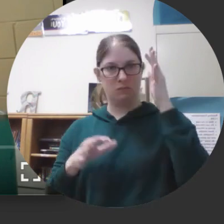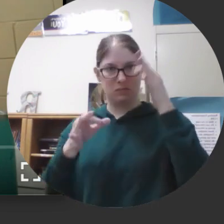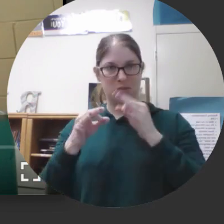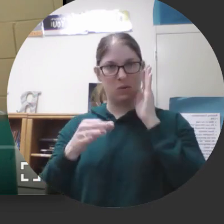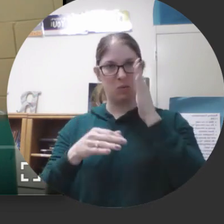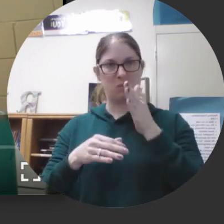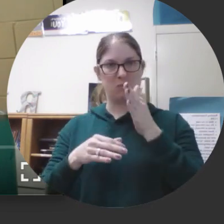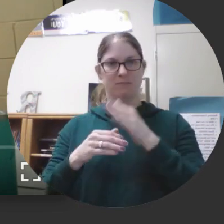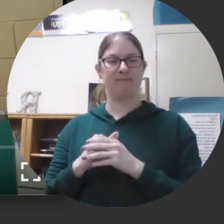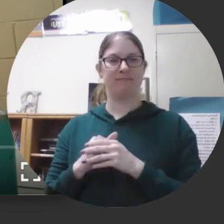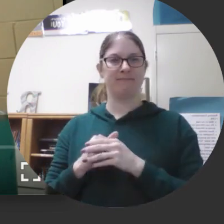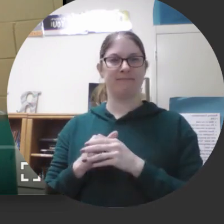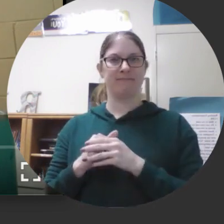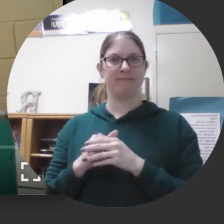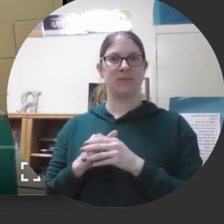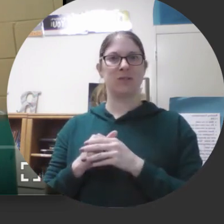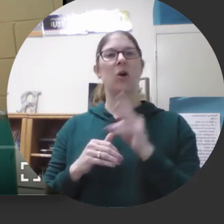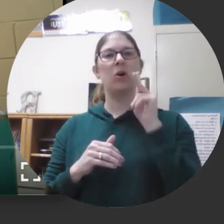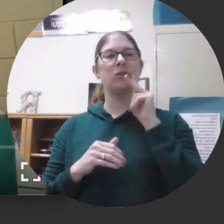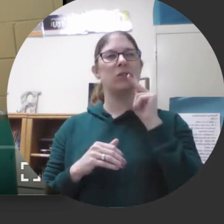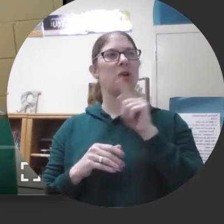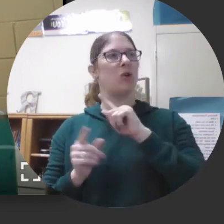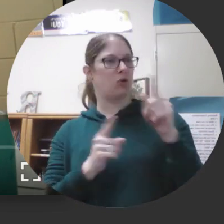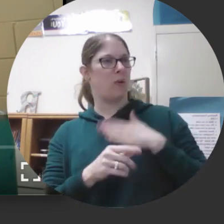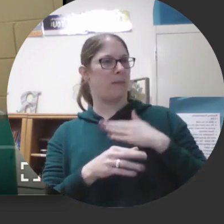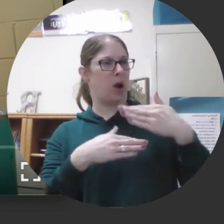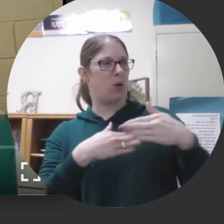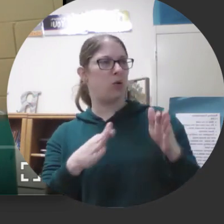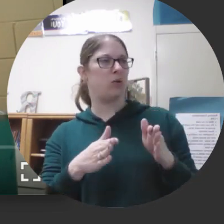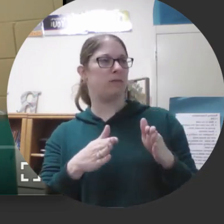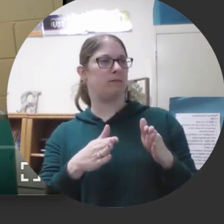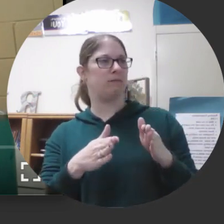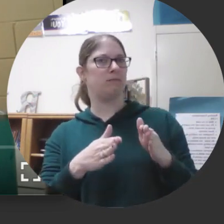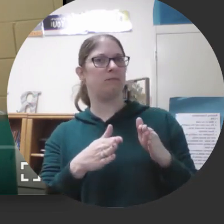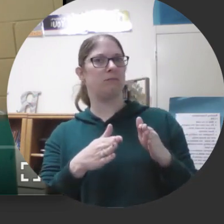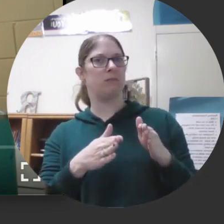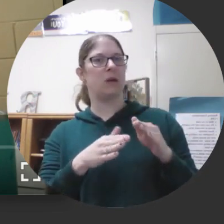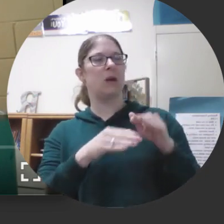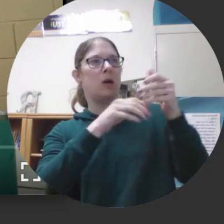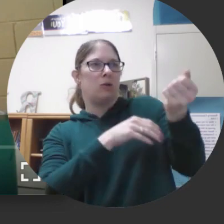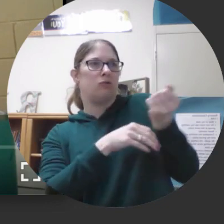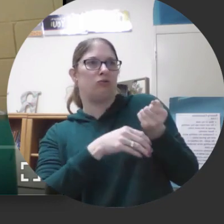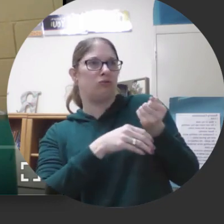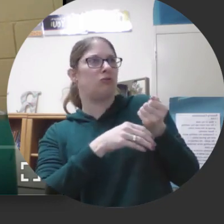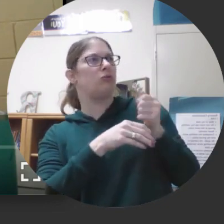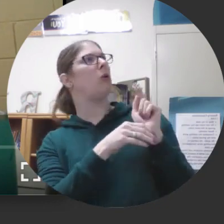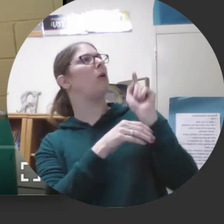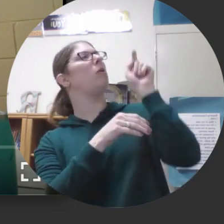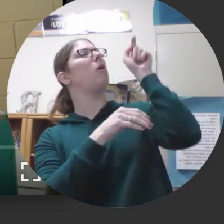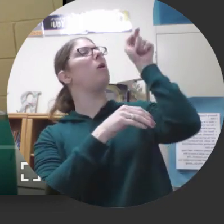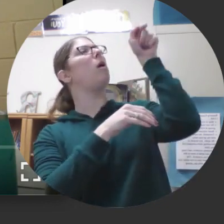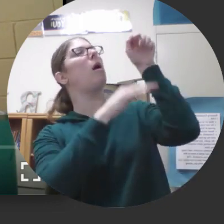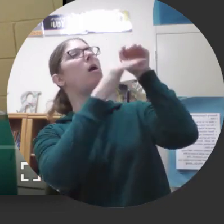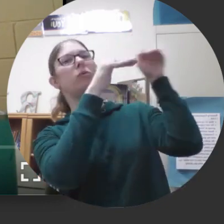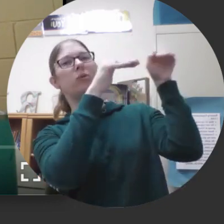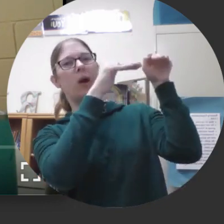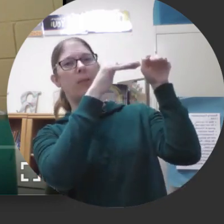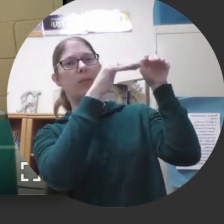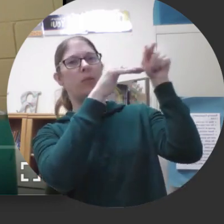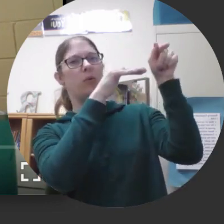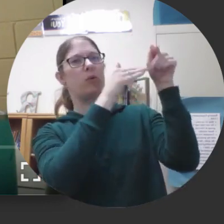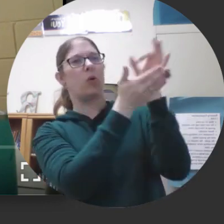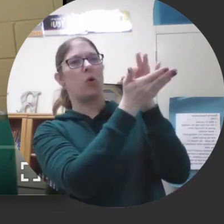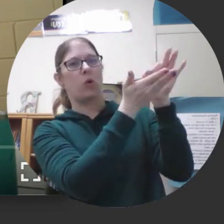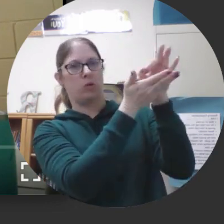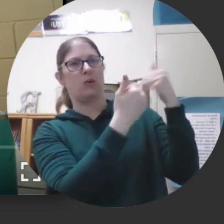go to my room, Kirsty, and you'll see some loose change on top of the dresser. Bring me a coin. Any coin will do." When Kirsty came